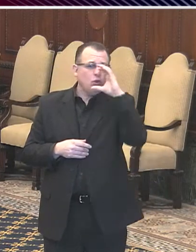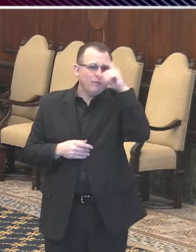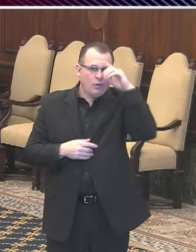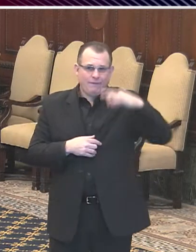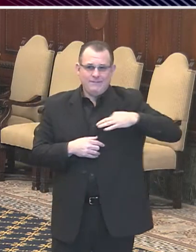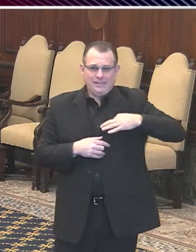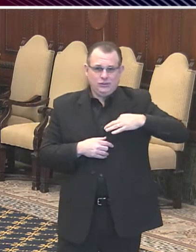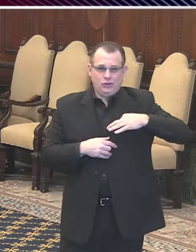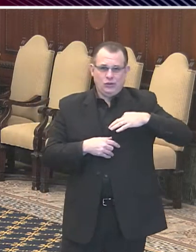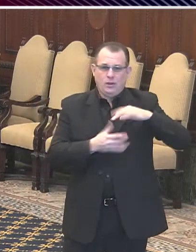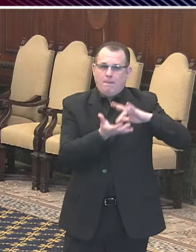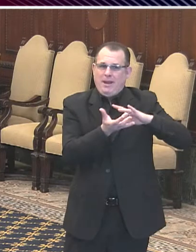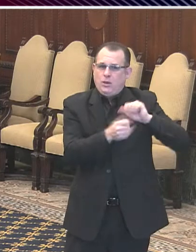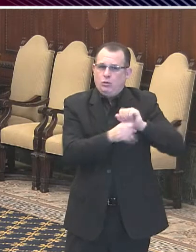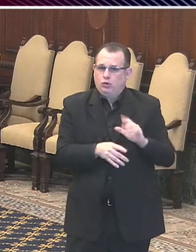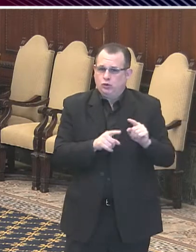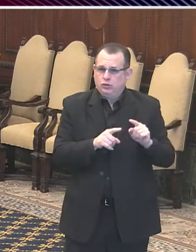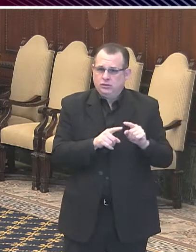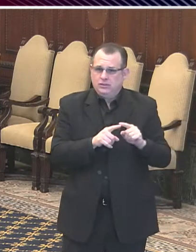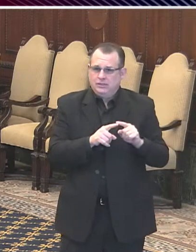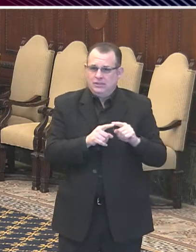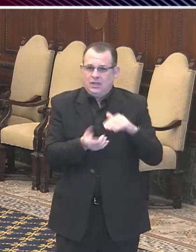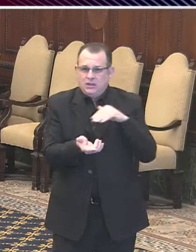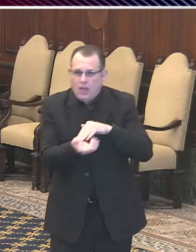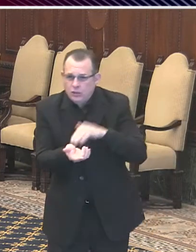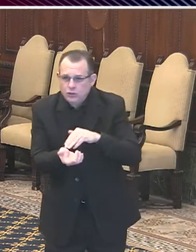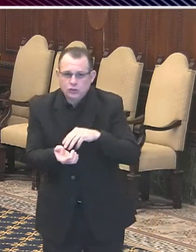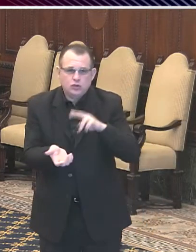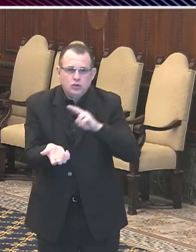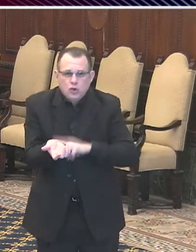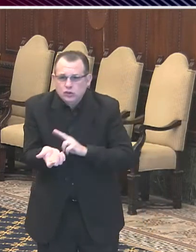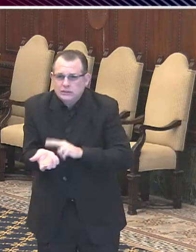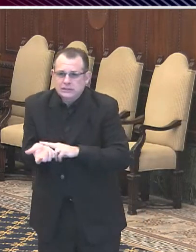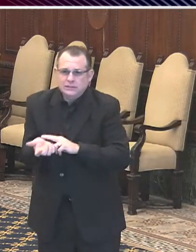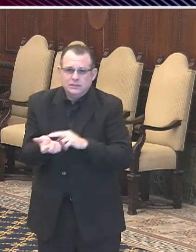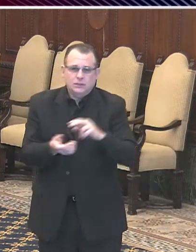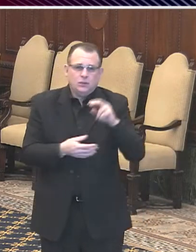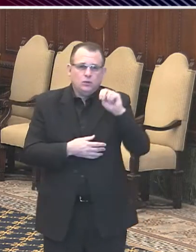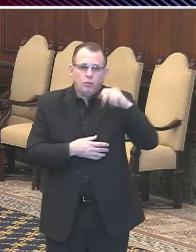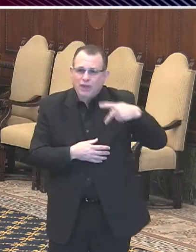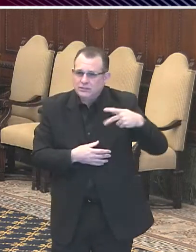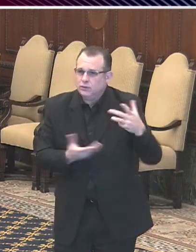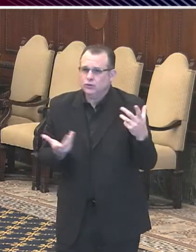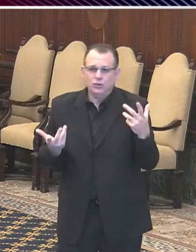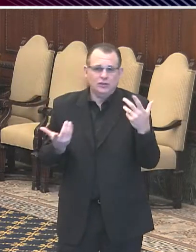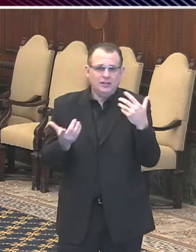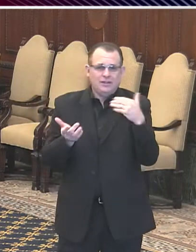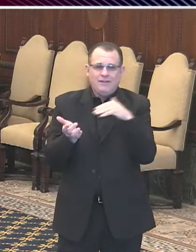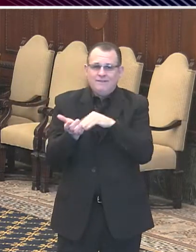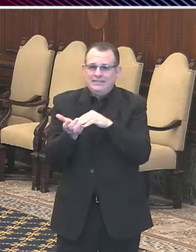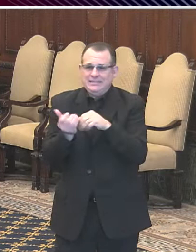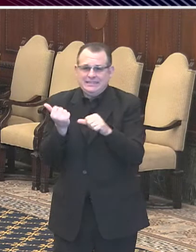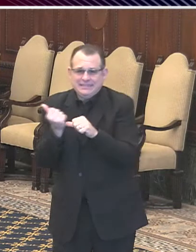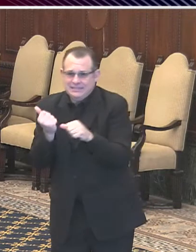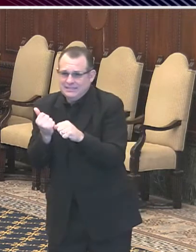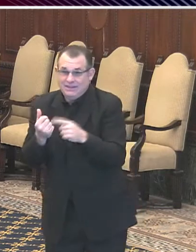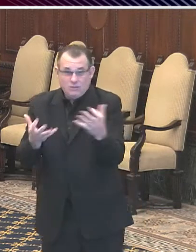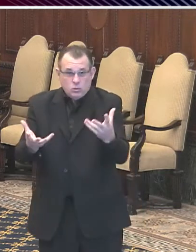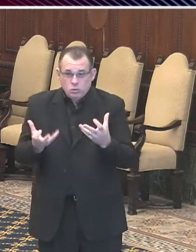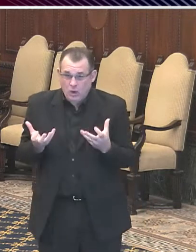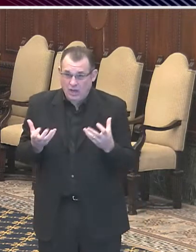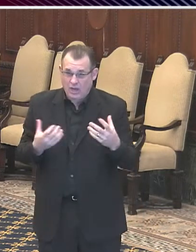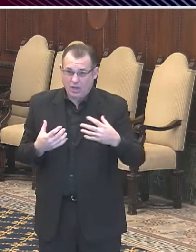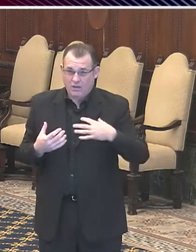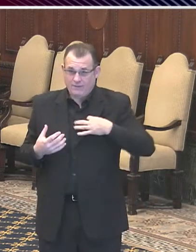workers, particularly doctors, nurse practitioners, and physician's assistants. So if you want to volunteer, just go to